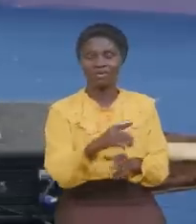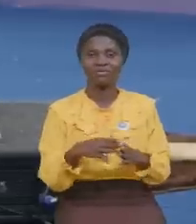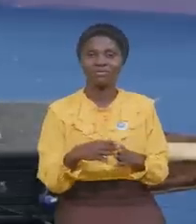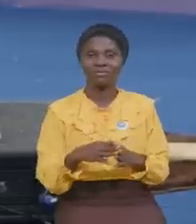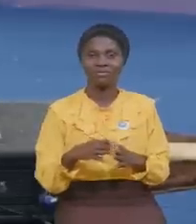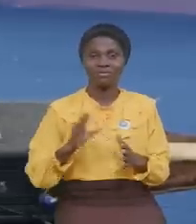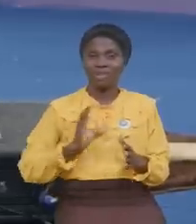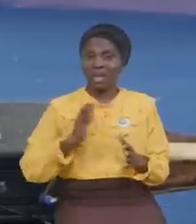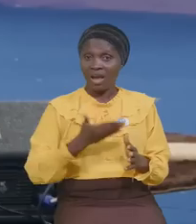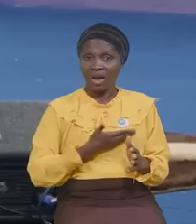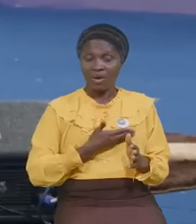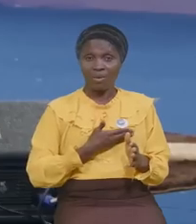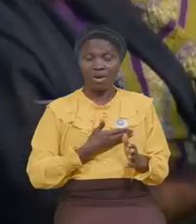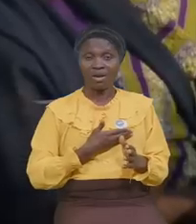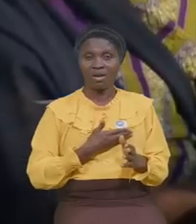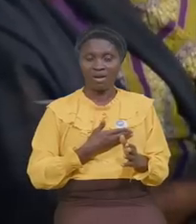we have.